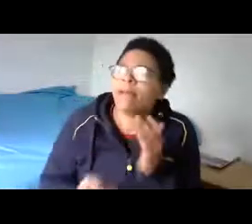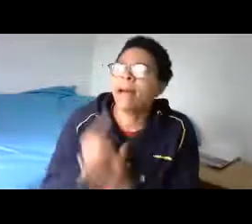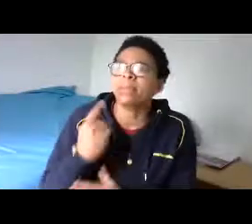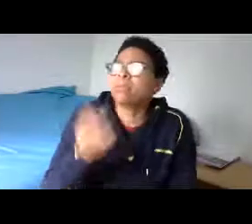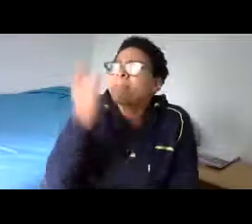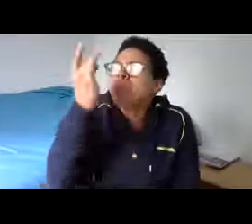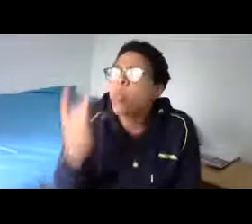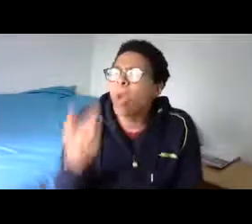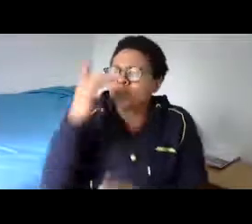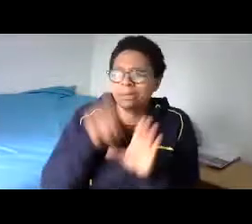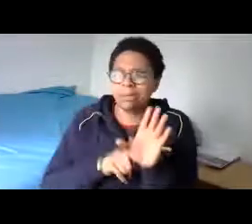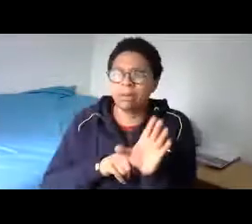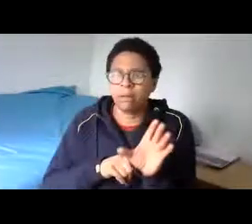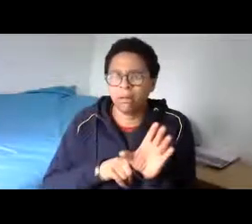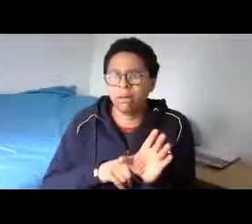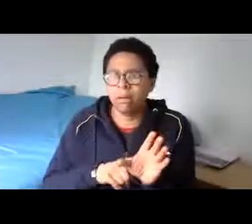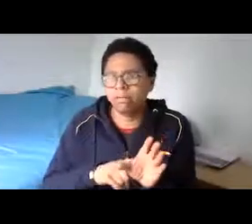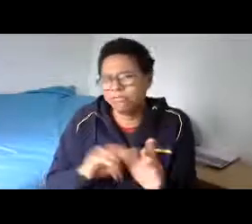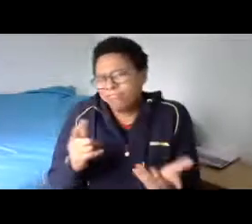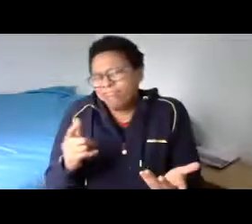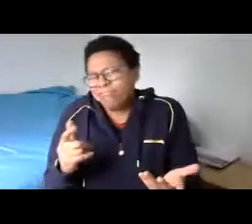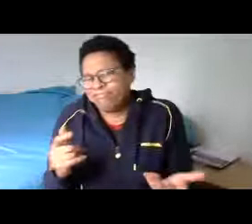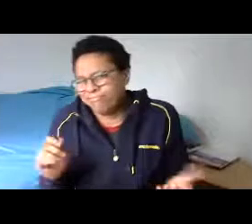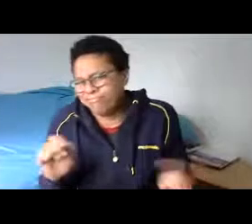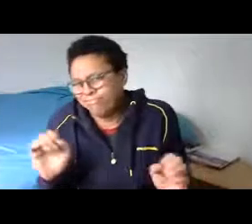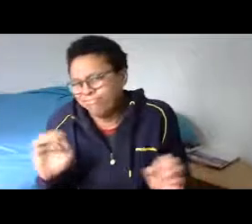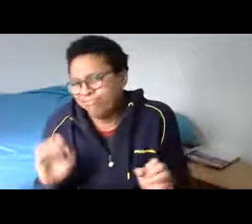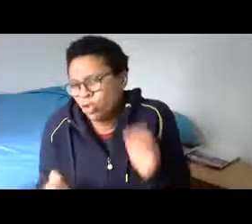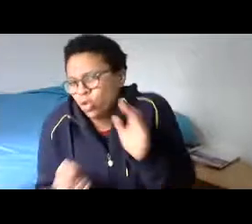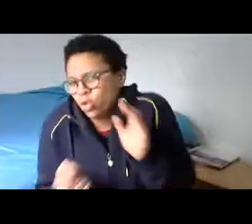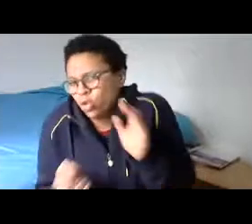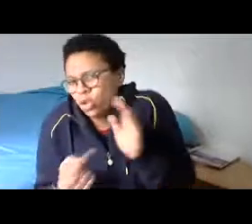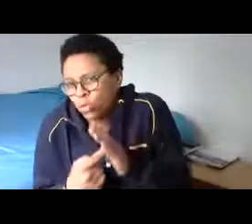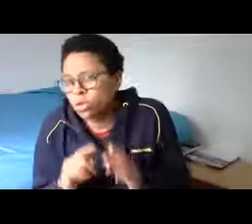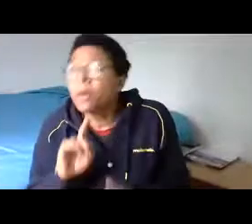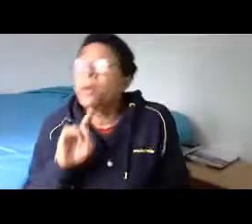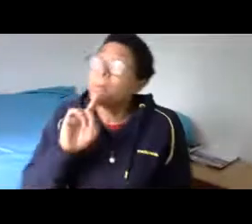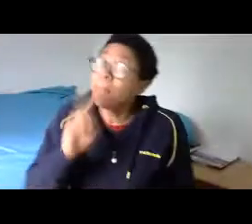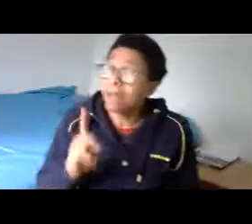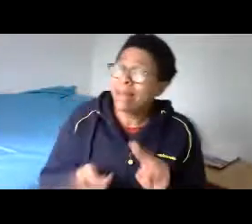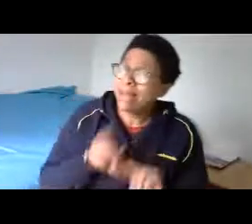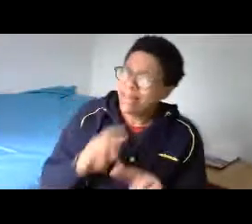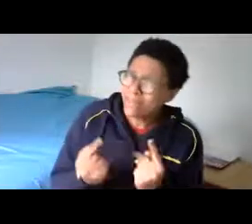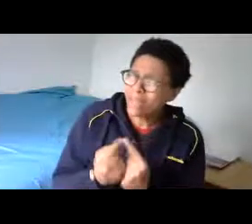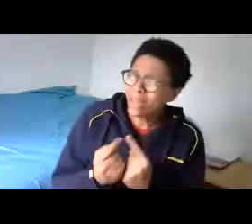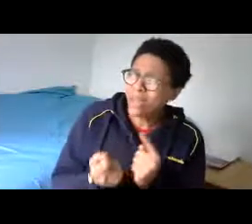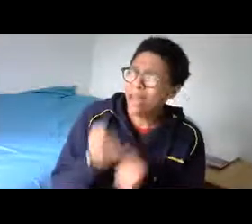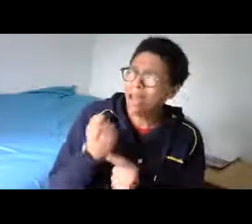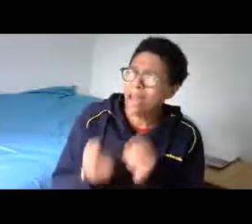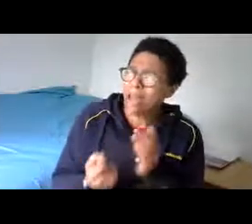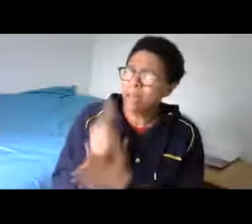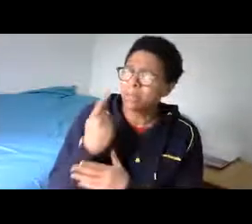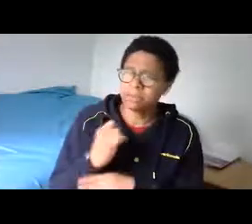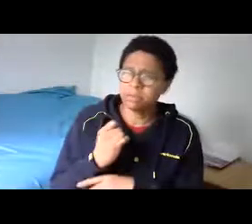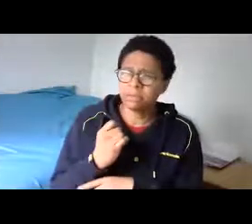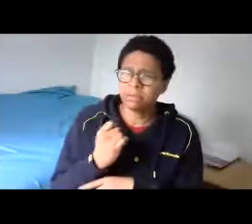often, then it may be a good strategy to focus on a bad day and